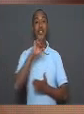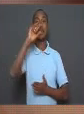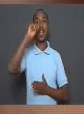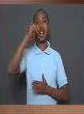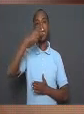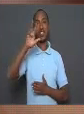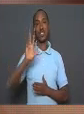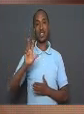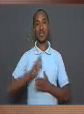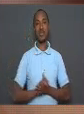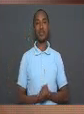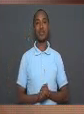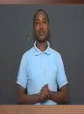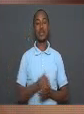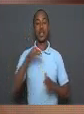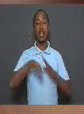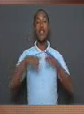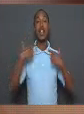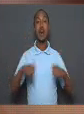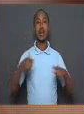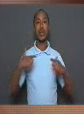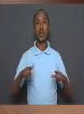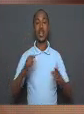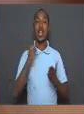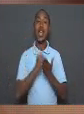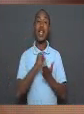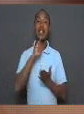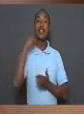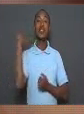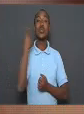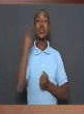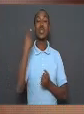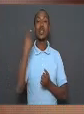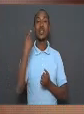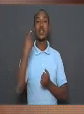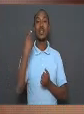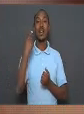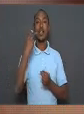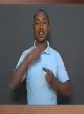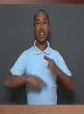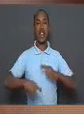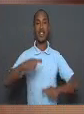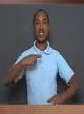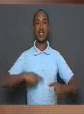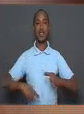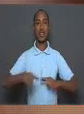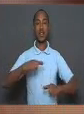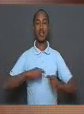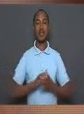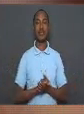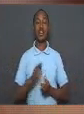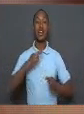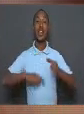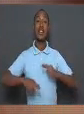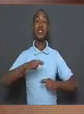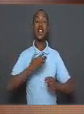ammonia. In the laboratory, it is used as a reagent. A reagent